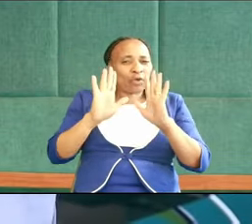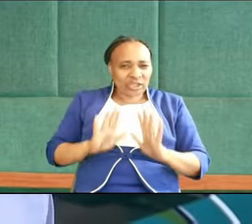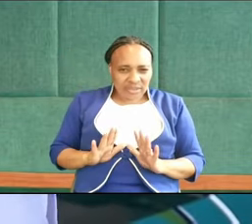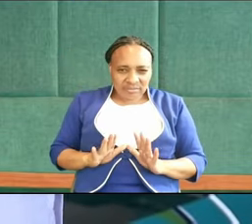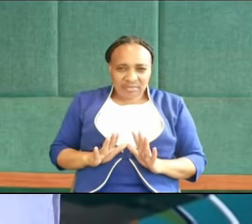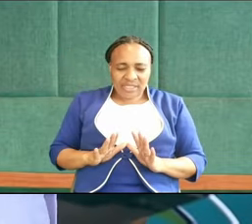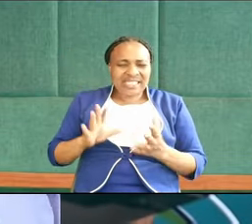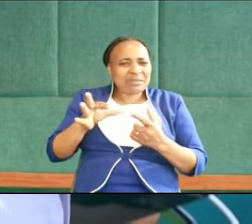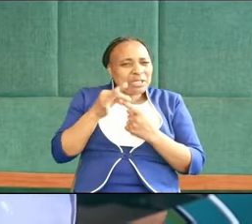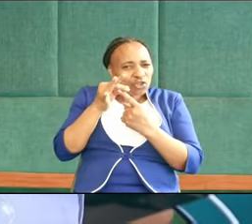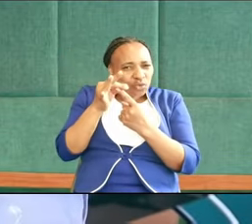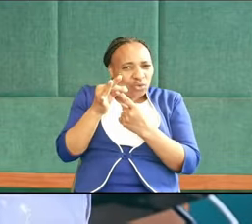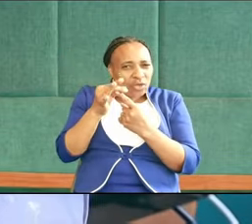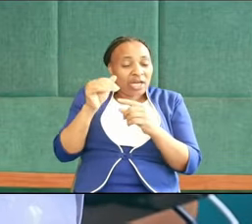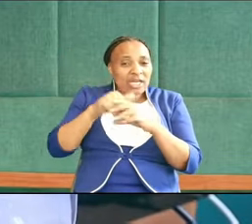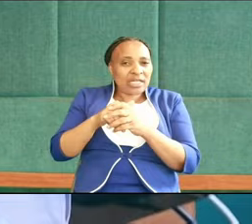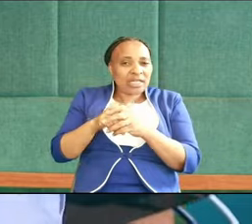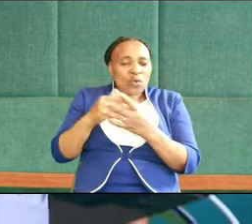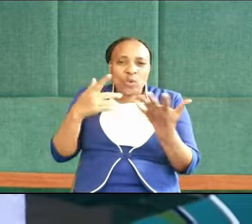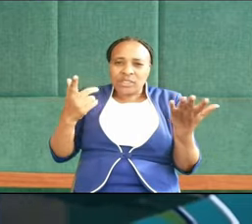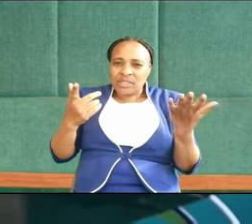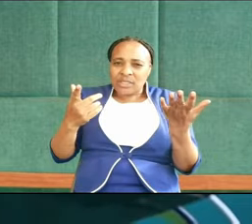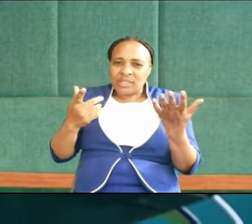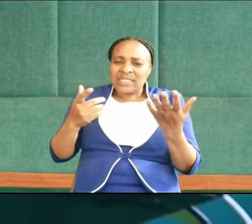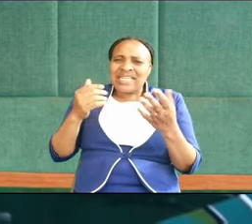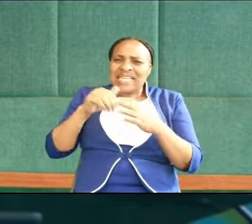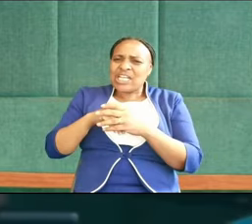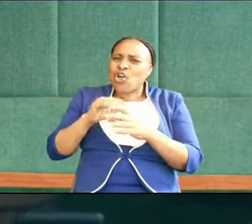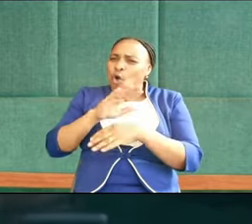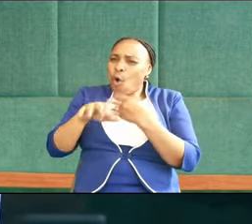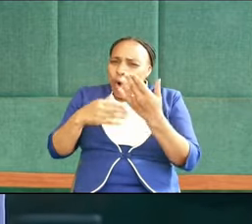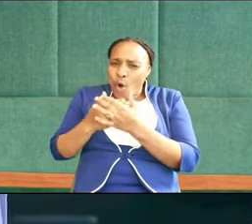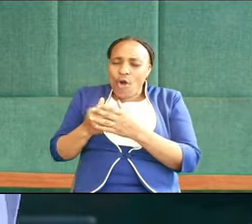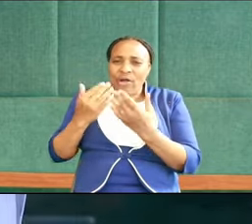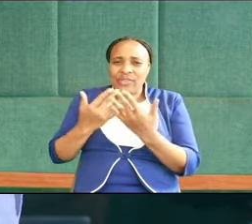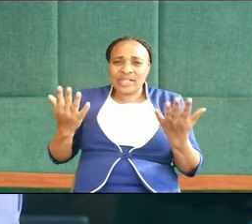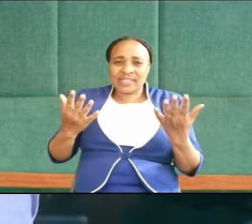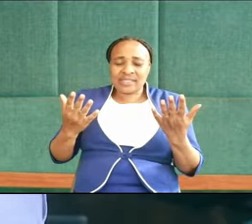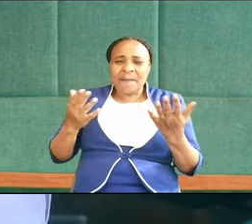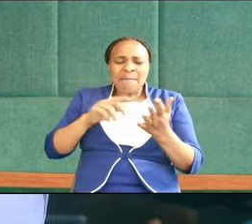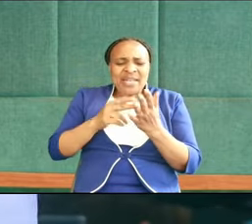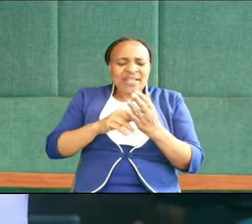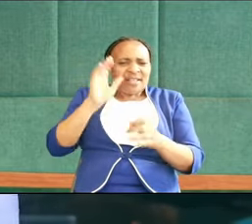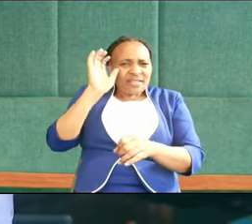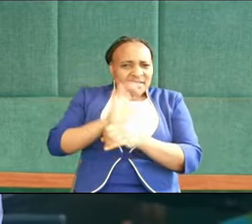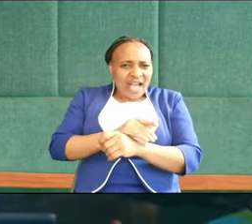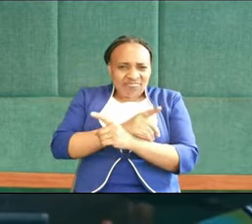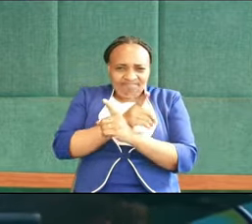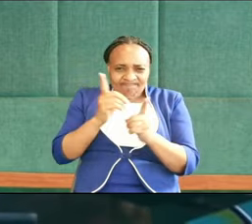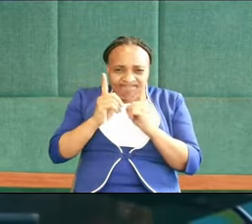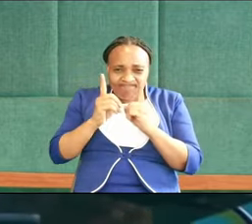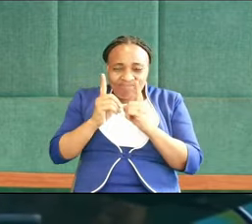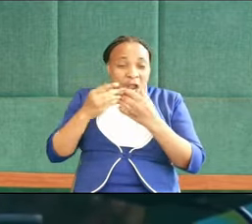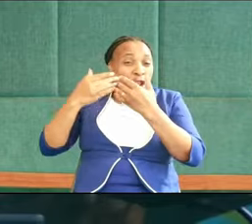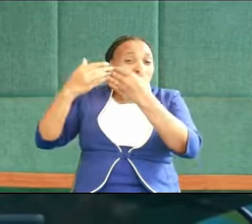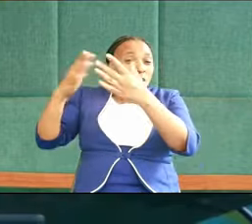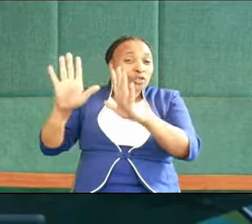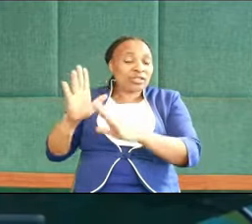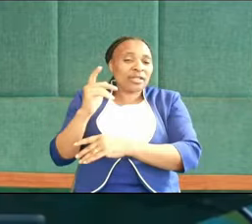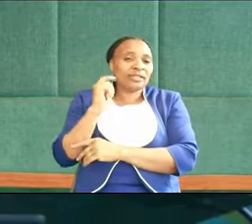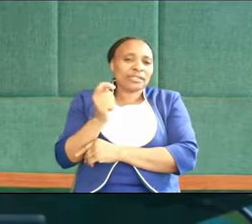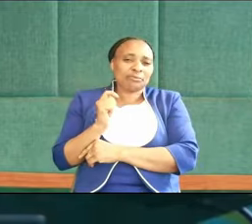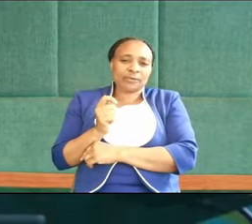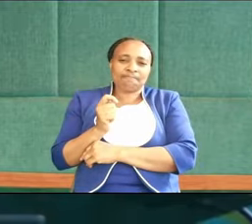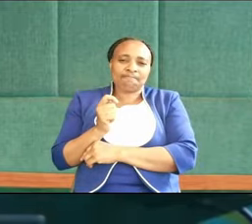us special. In the words of A.W. Tozer, the church has lost her testimony. She